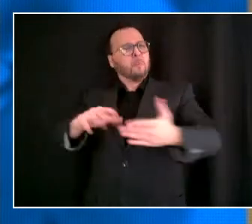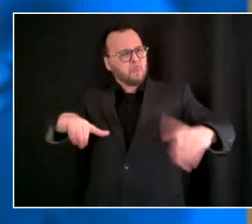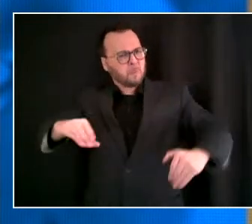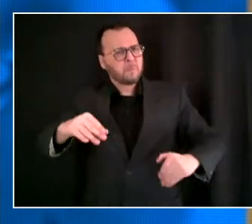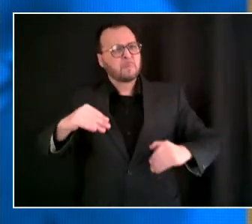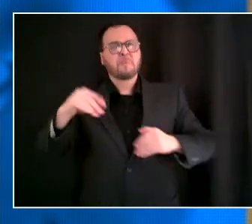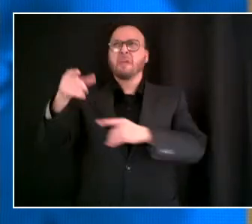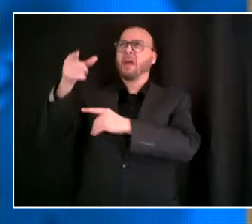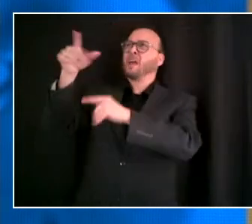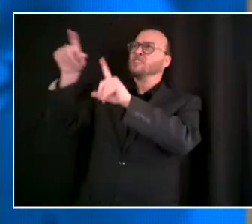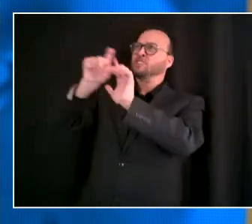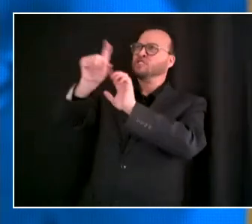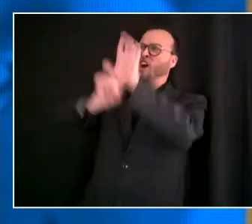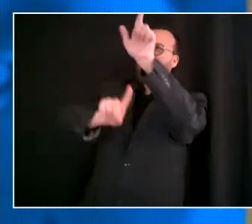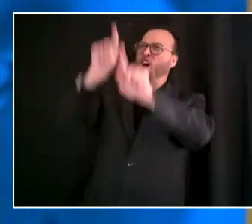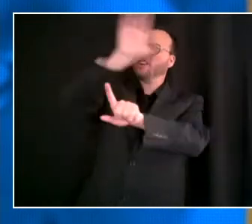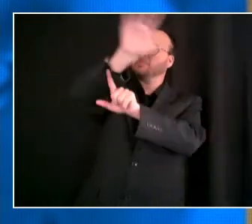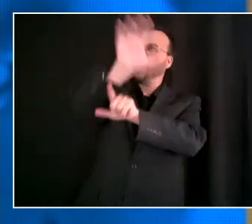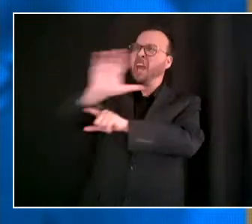does that